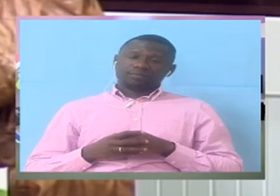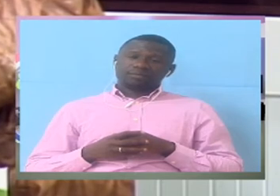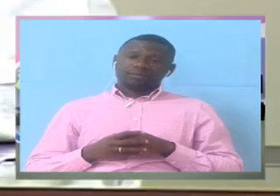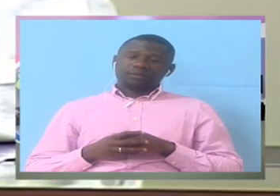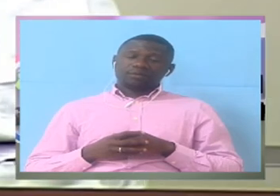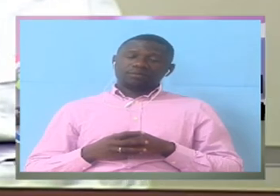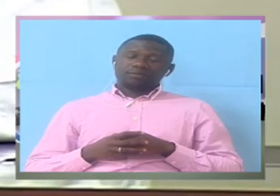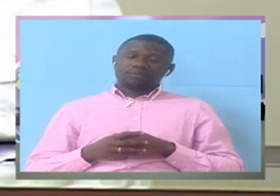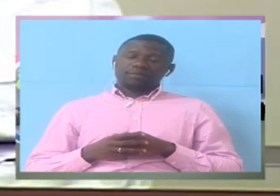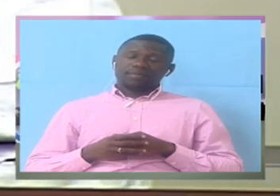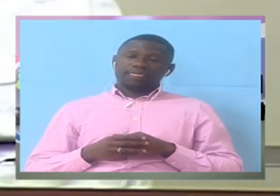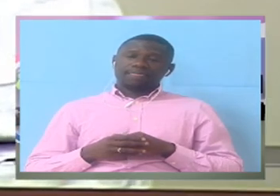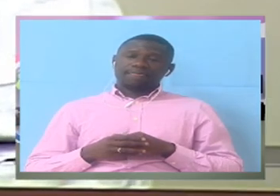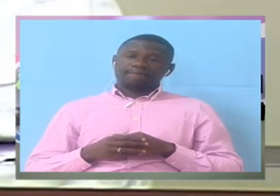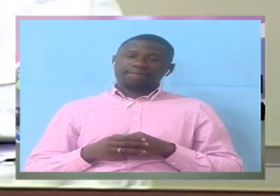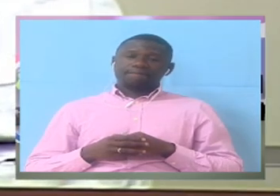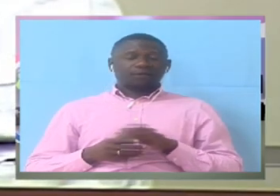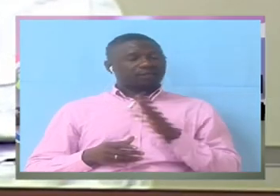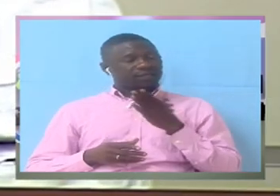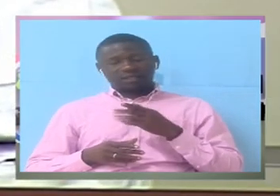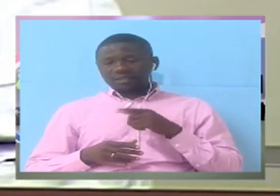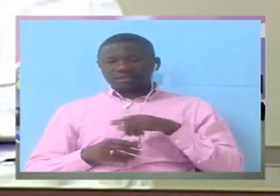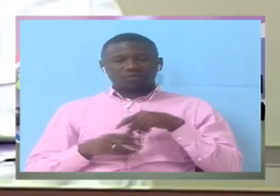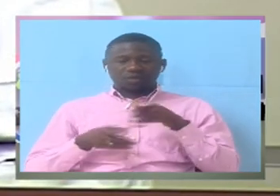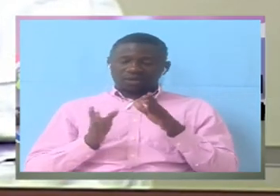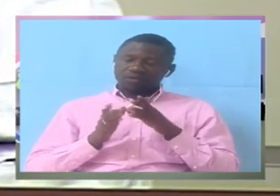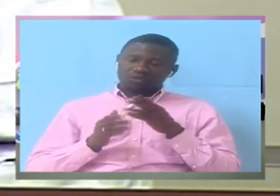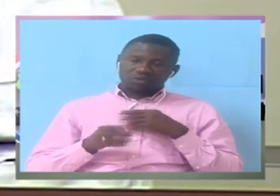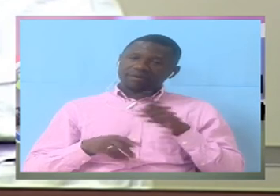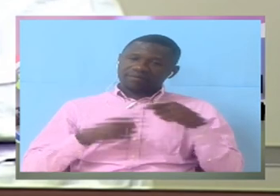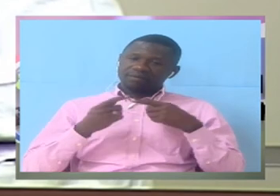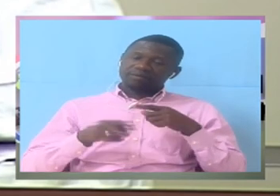any case, you were convicted.